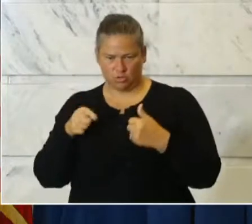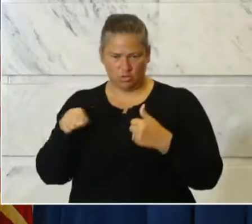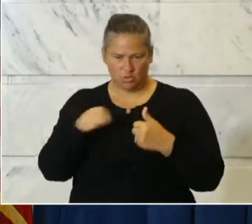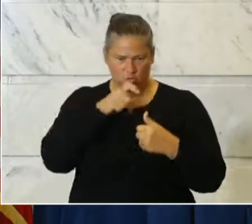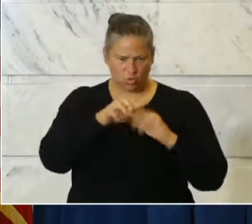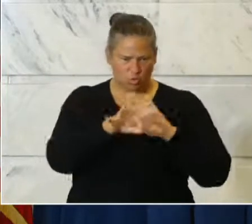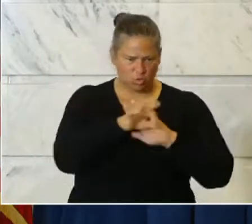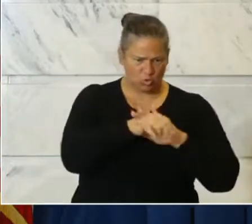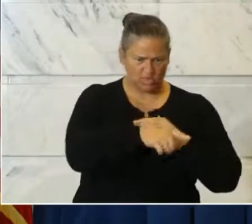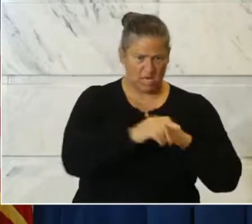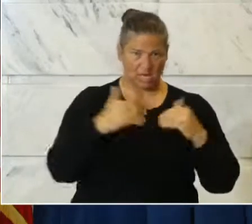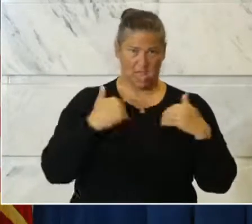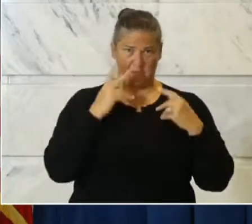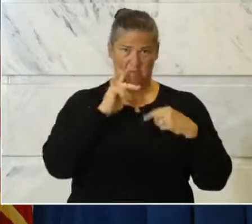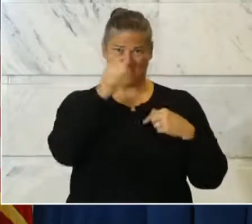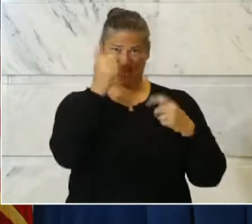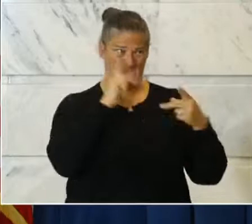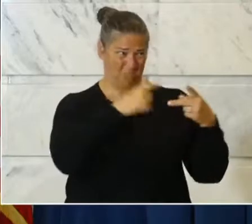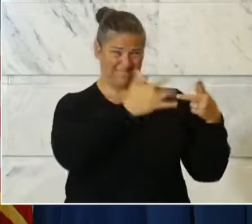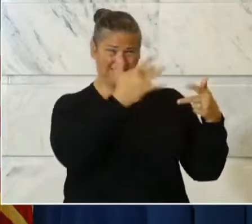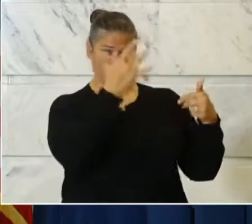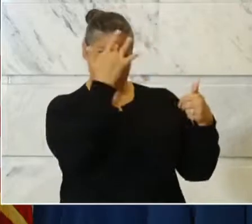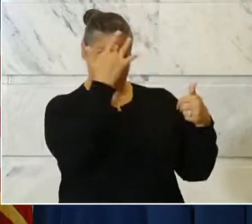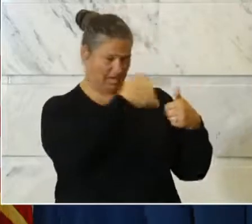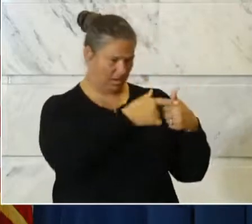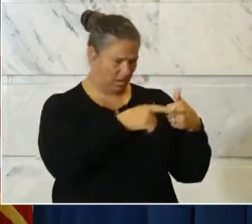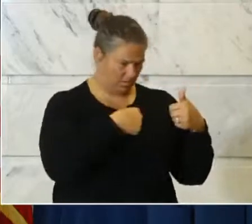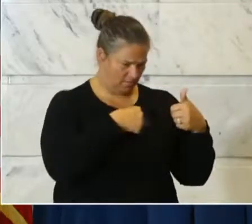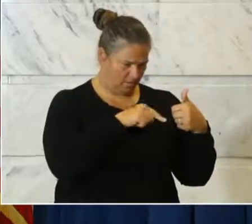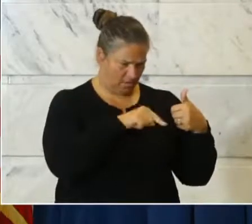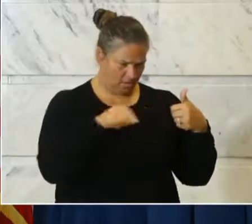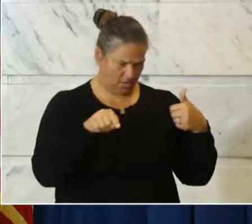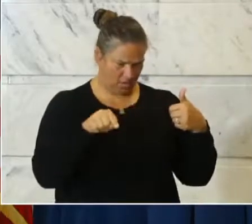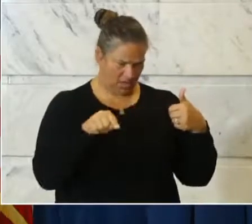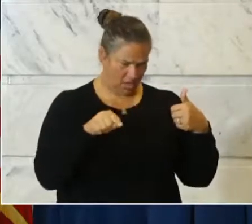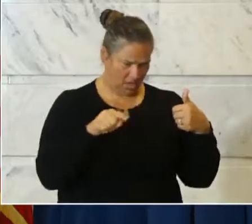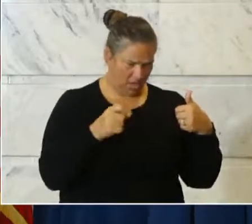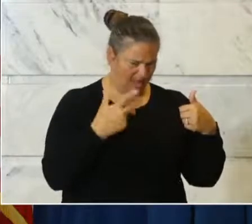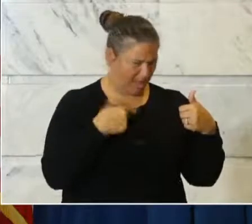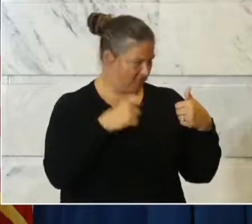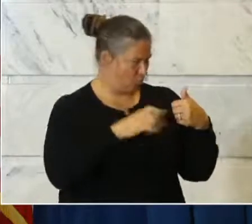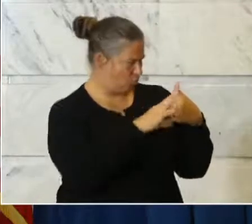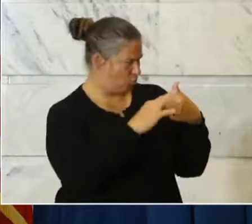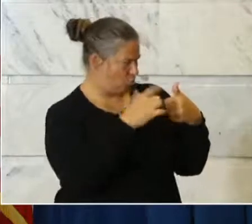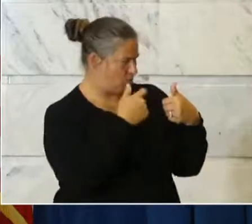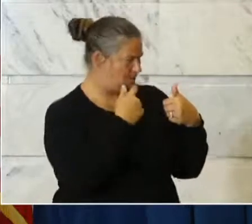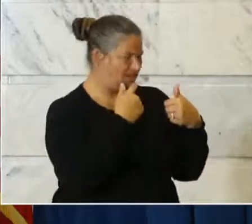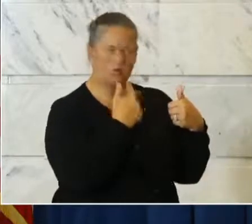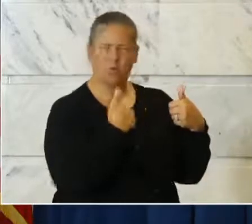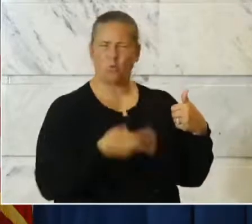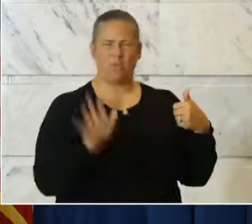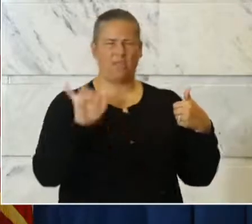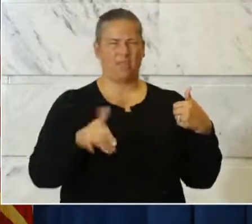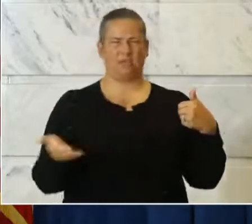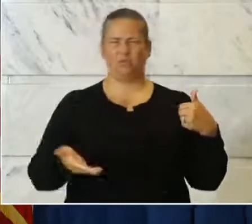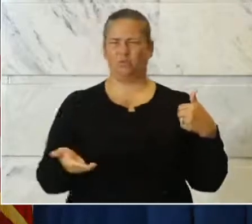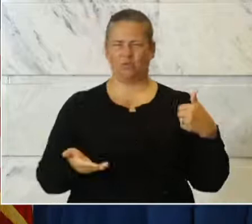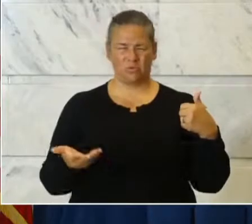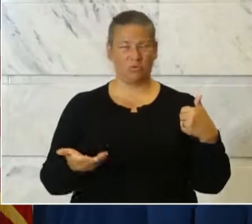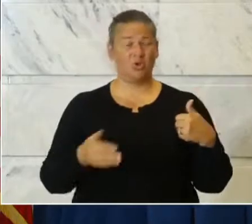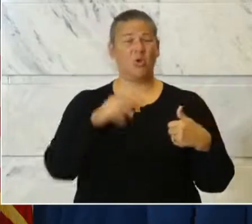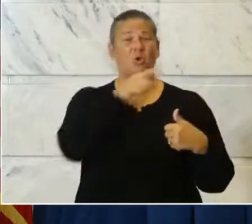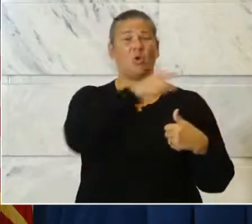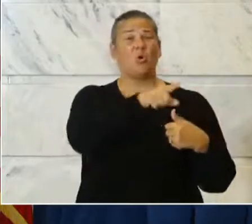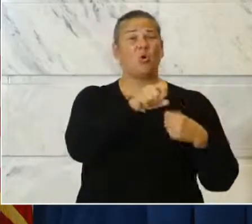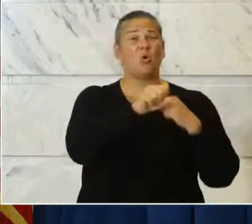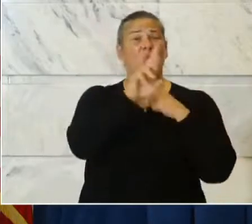and I just don't want that to happen here. The retail letter, we'd already made the decision. It was helpful. But, last